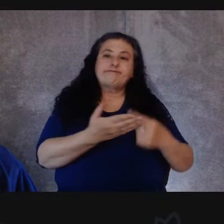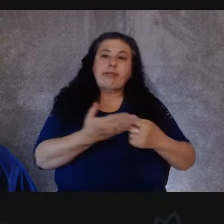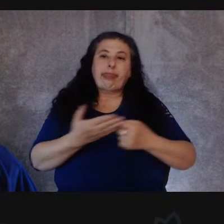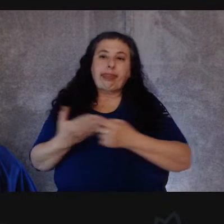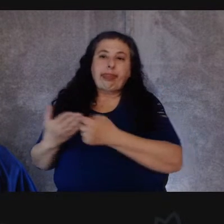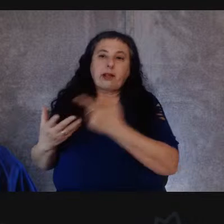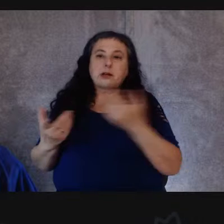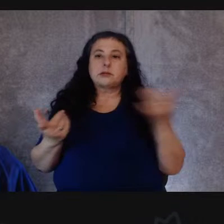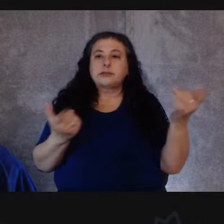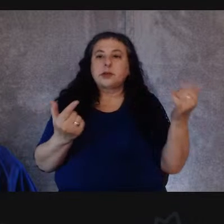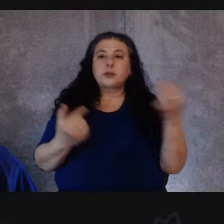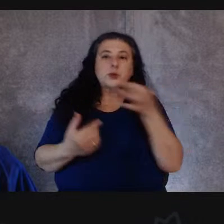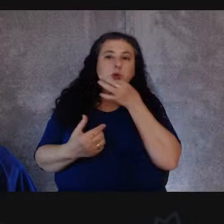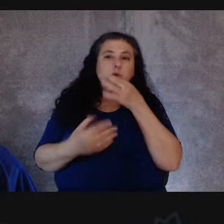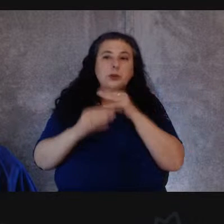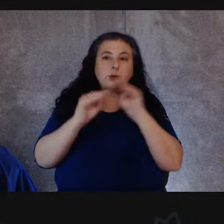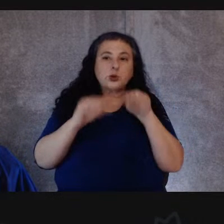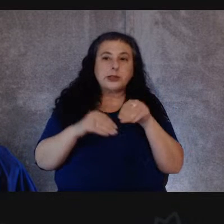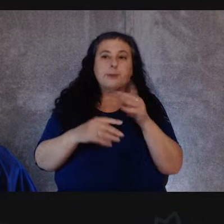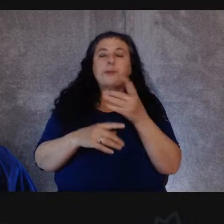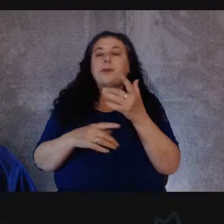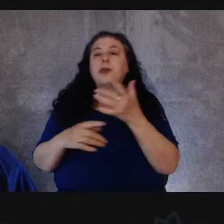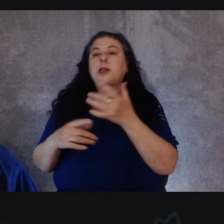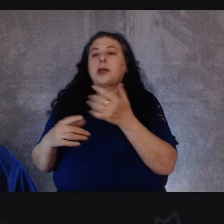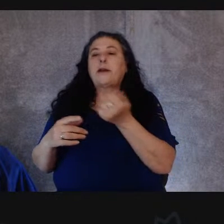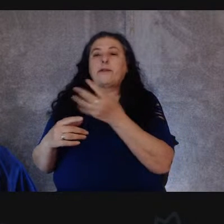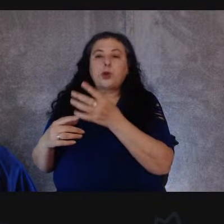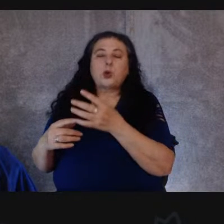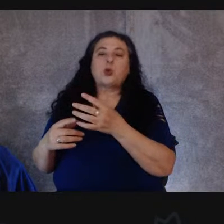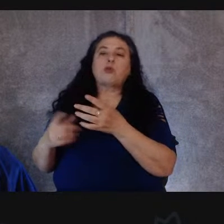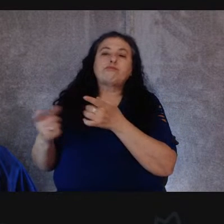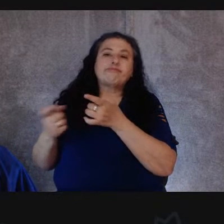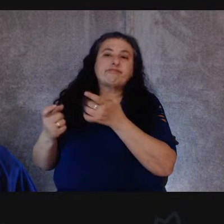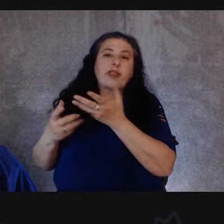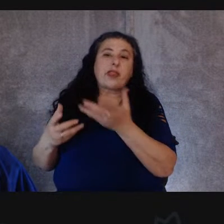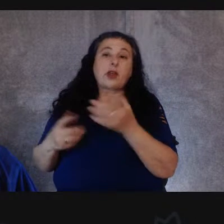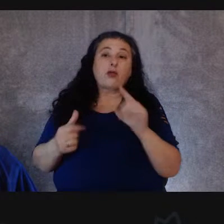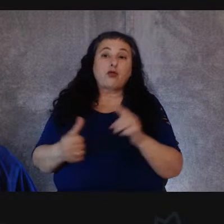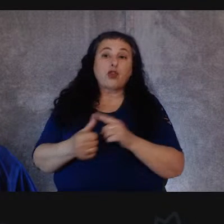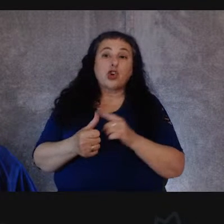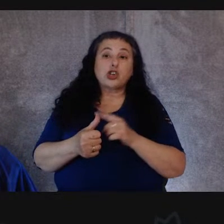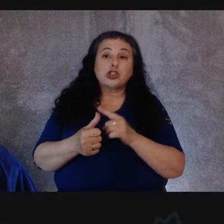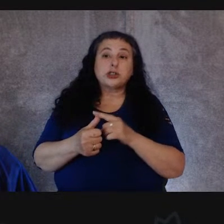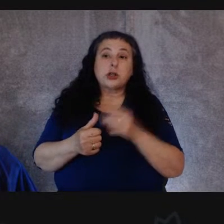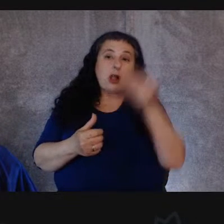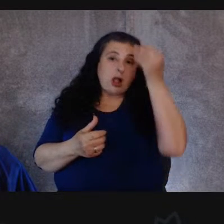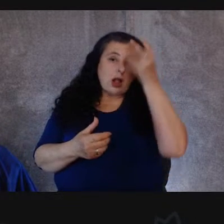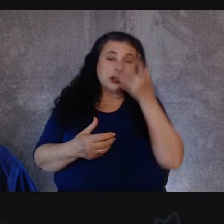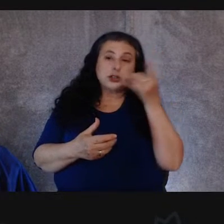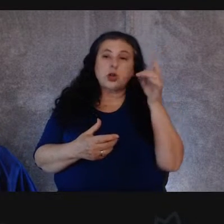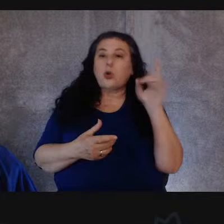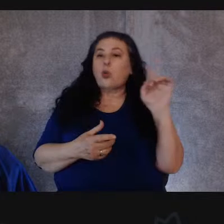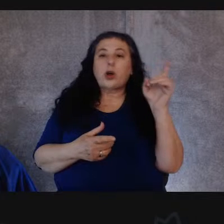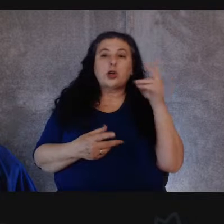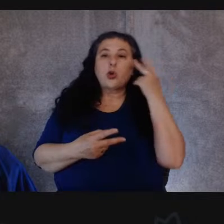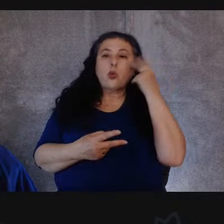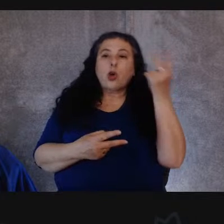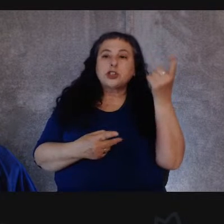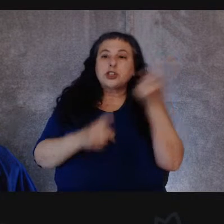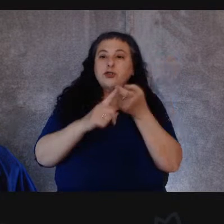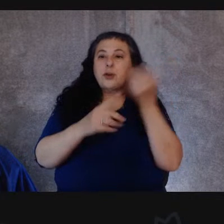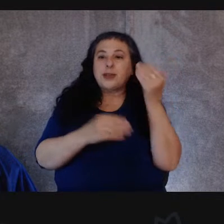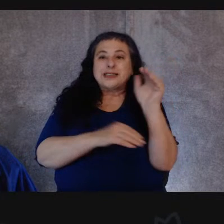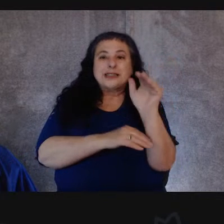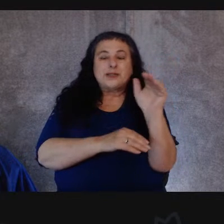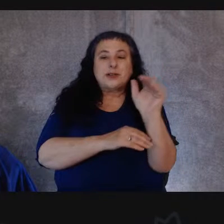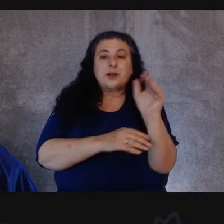the museum, as well as go over a few housekeeping things. So first, let us know where you are watching from this evening. Always